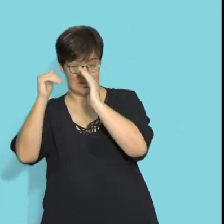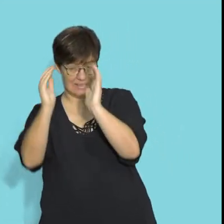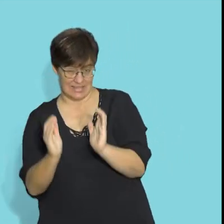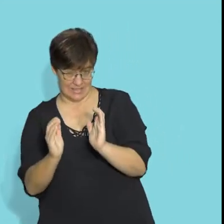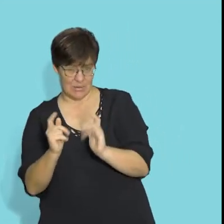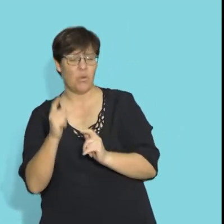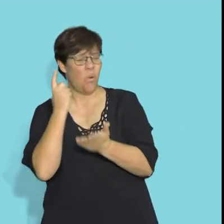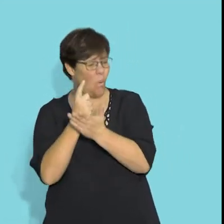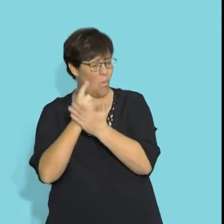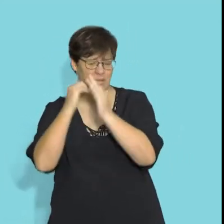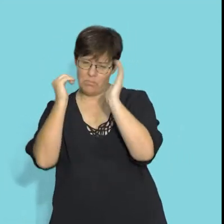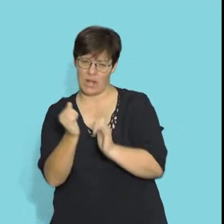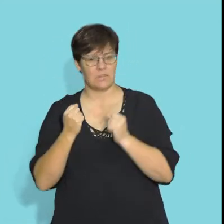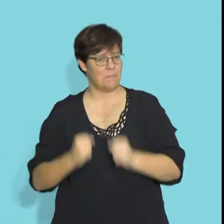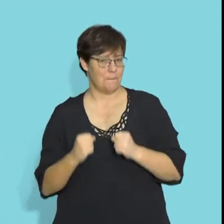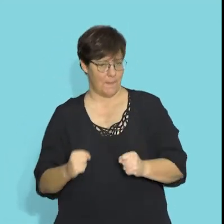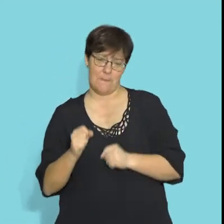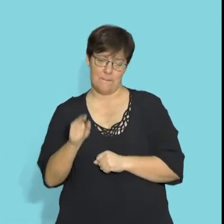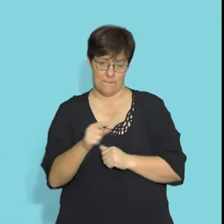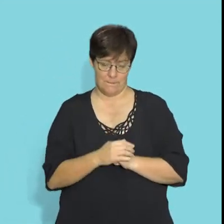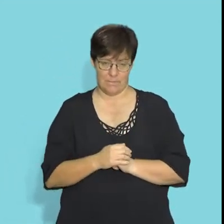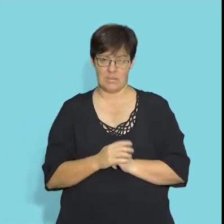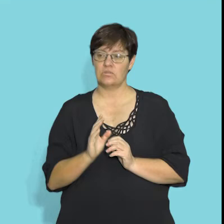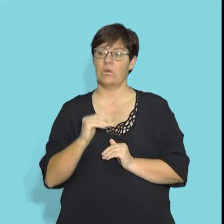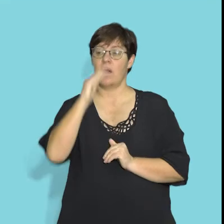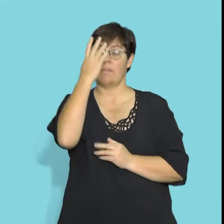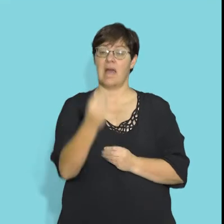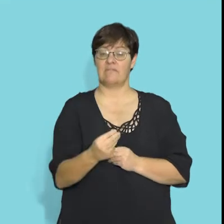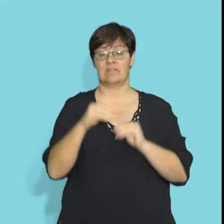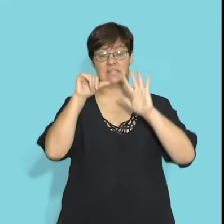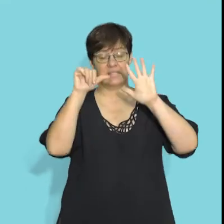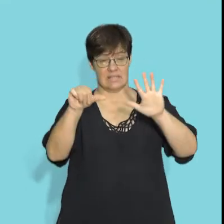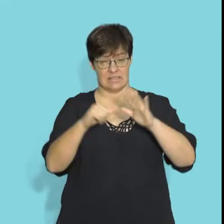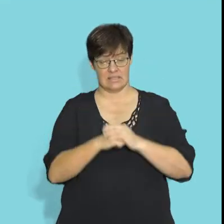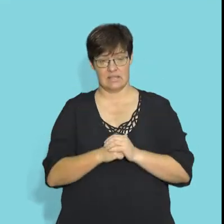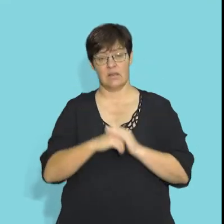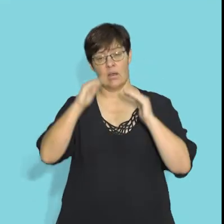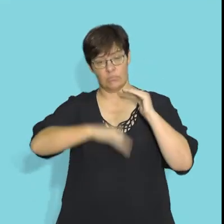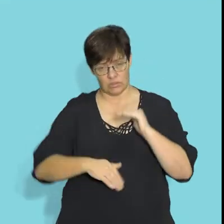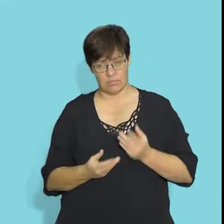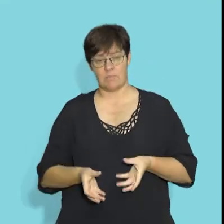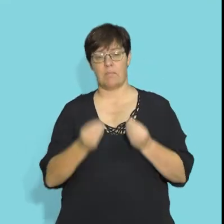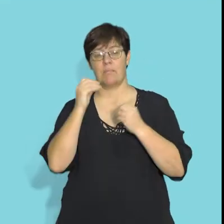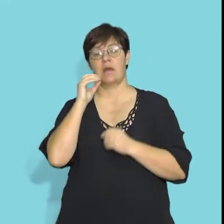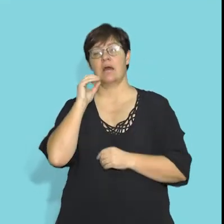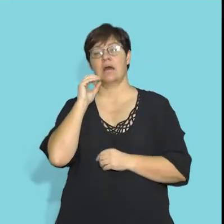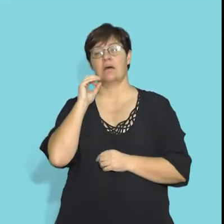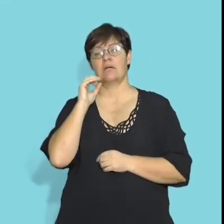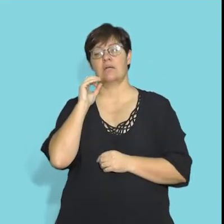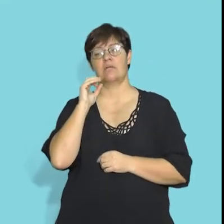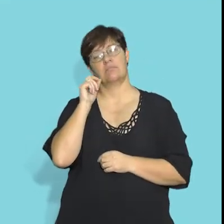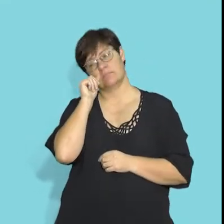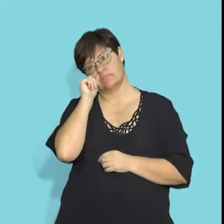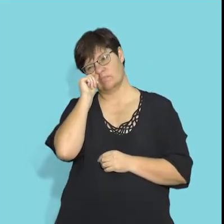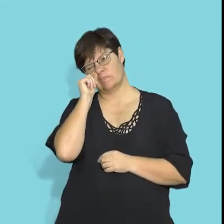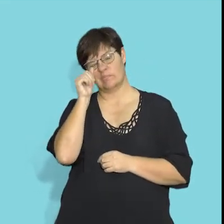I do that in brackets. And what I end up with at the top is 6. At the bottom, I'm going to get 3 minus